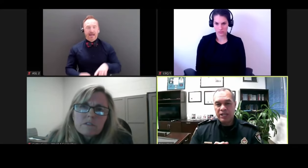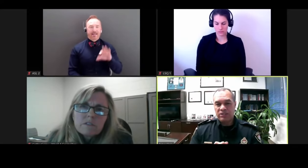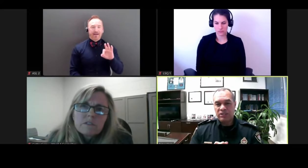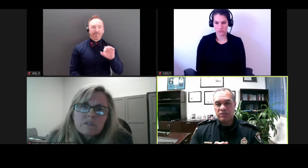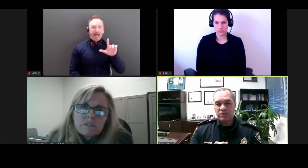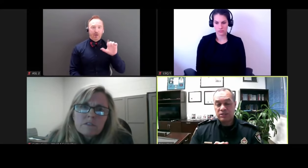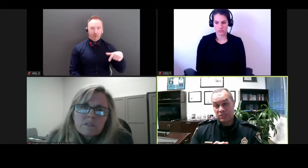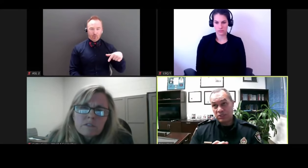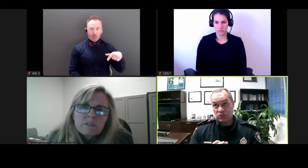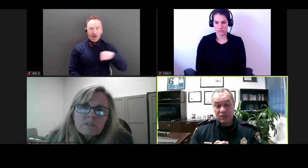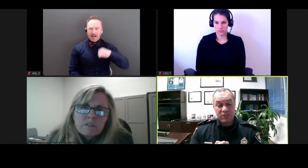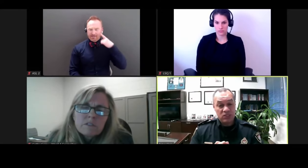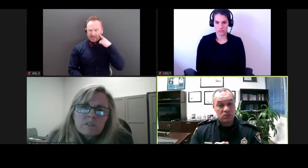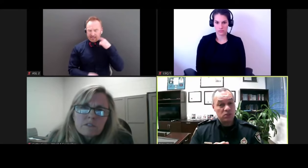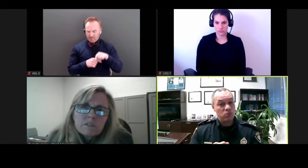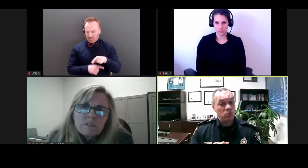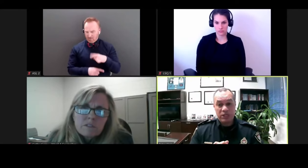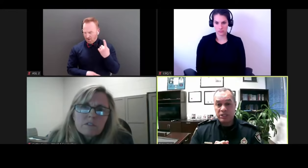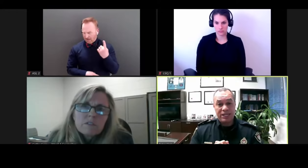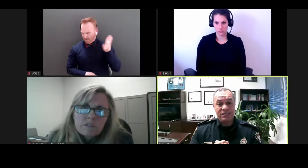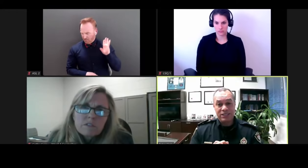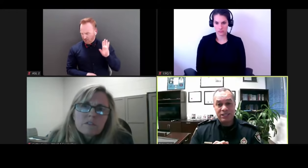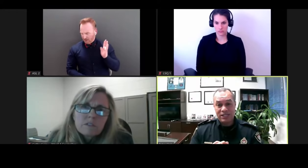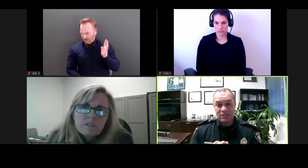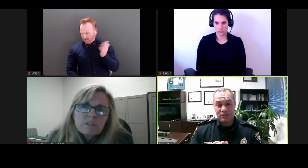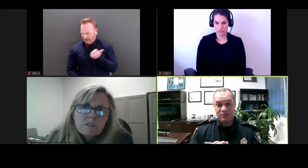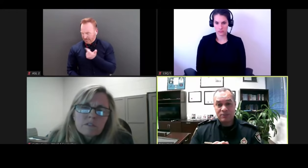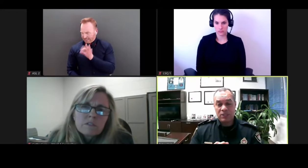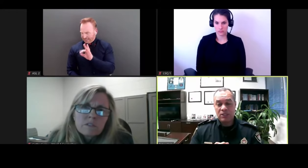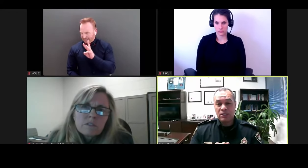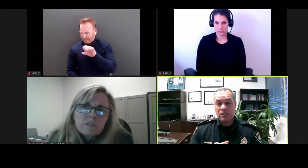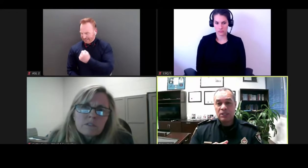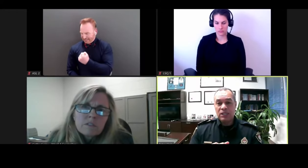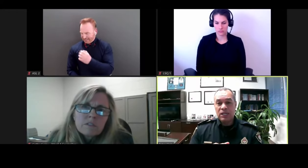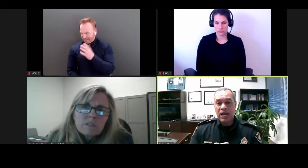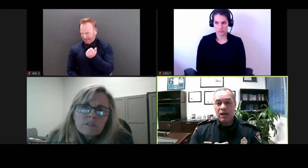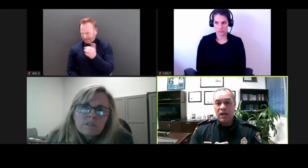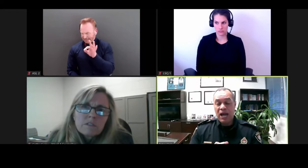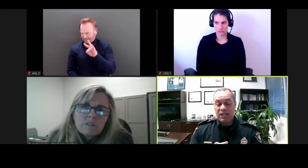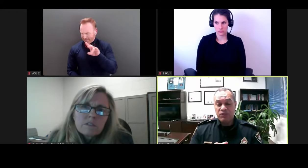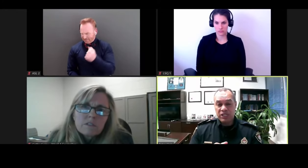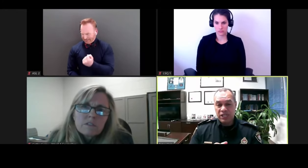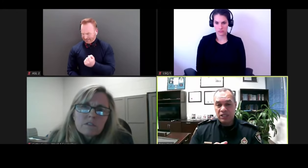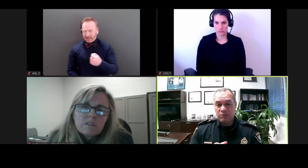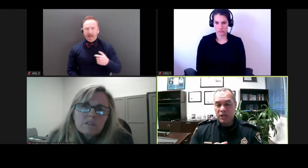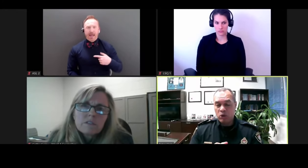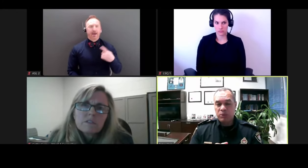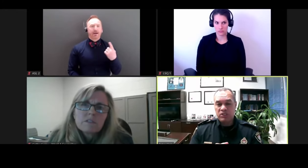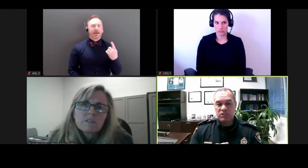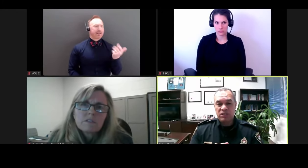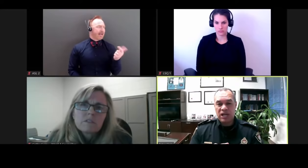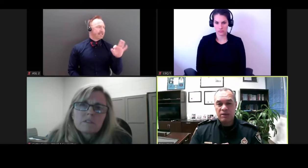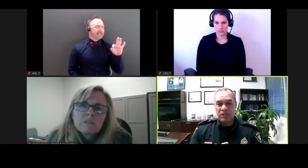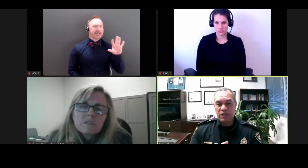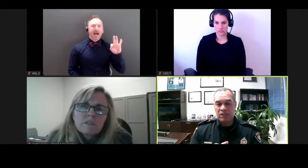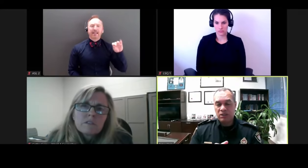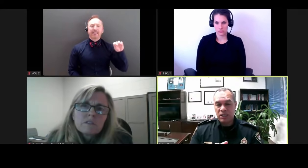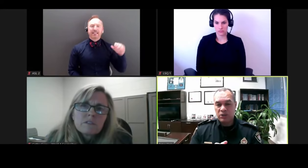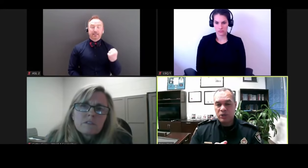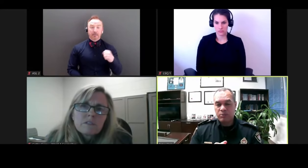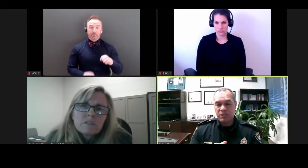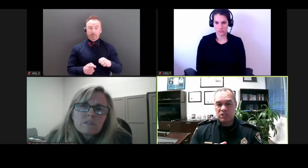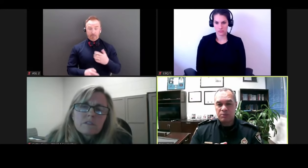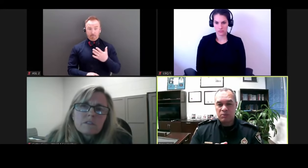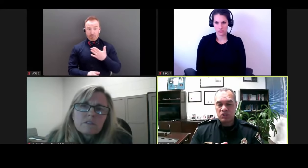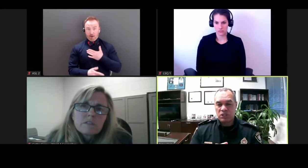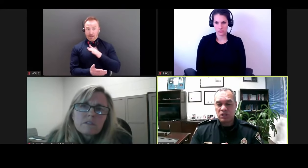in the 1960s or 70s and one in the 1990s. I have seen in my own policing time in the